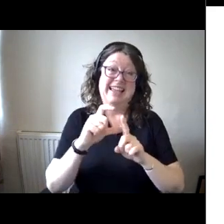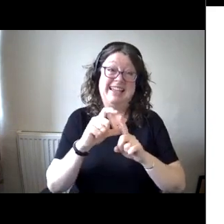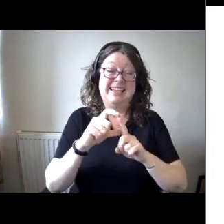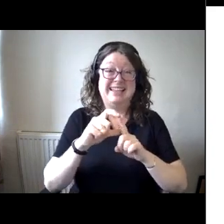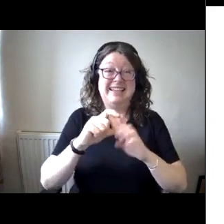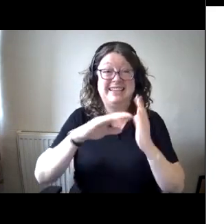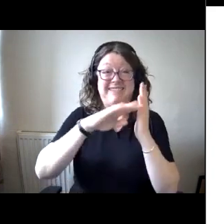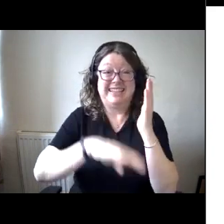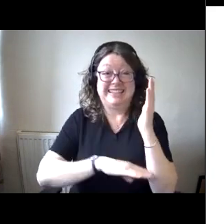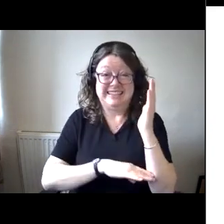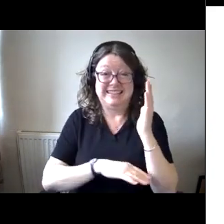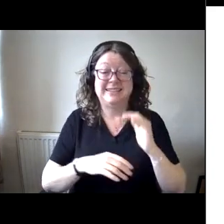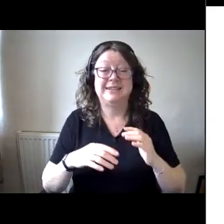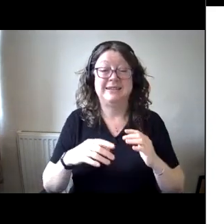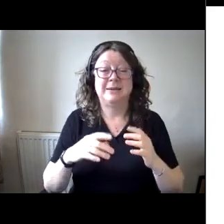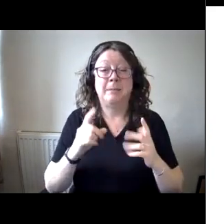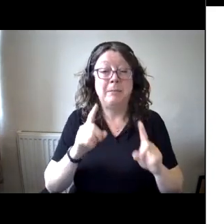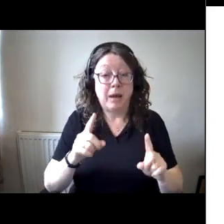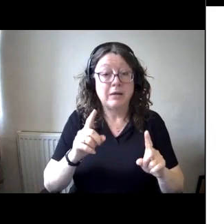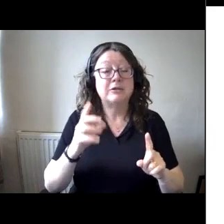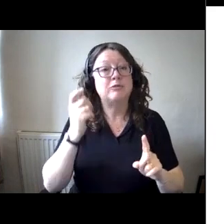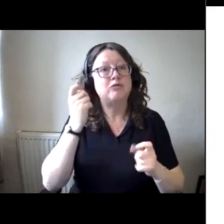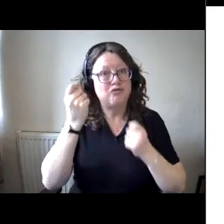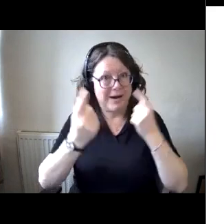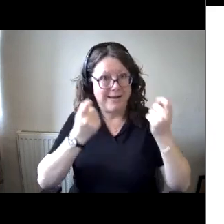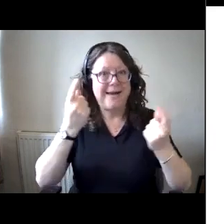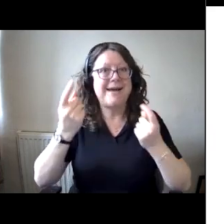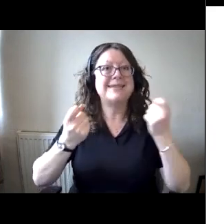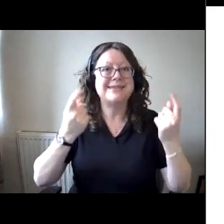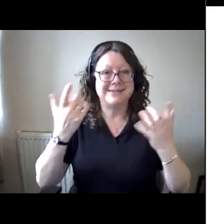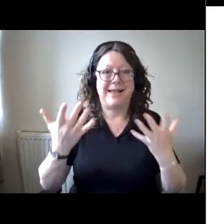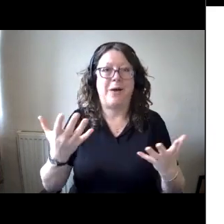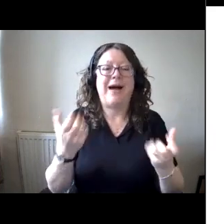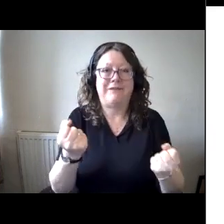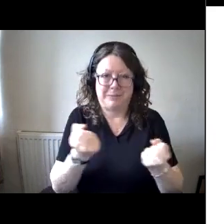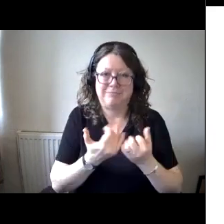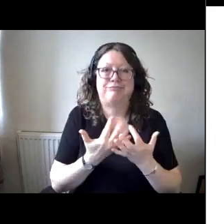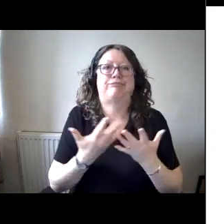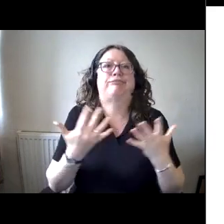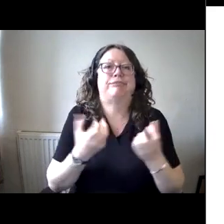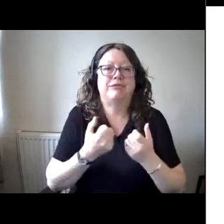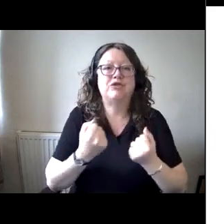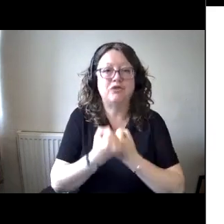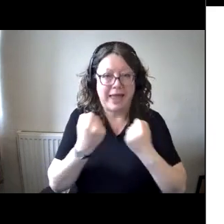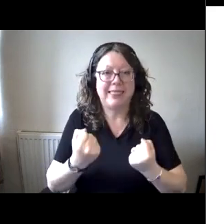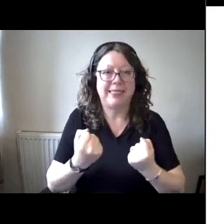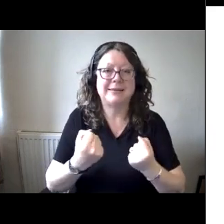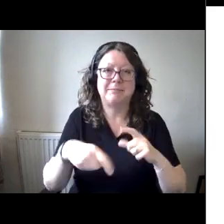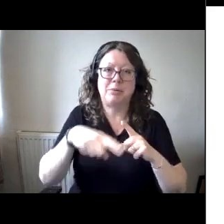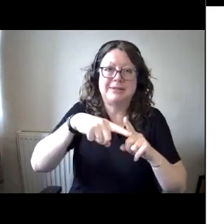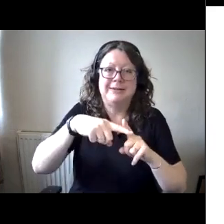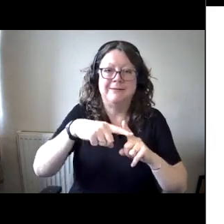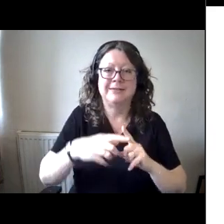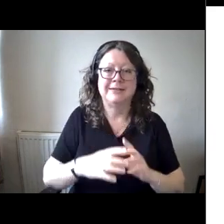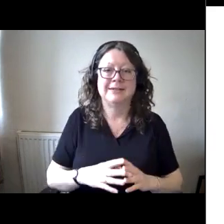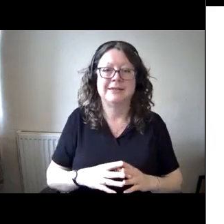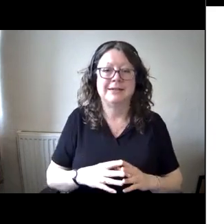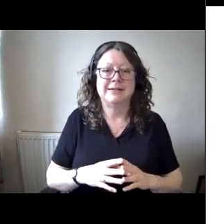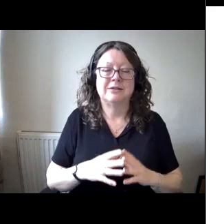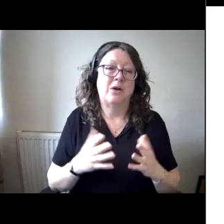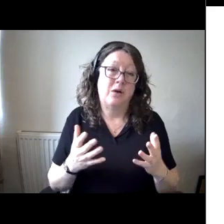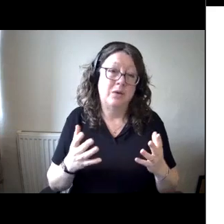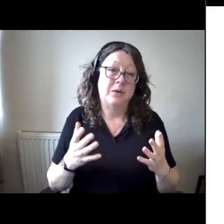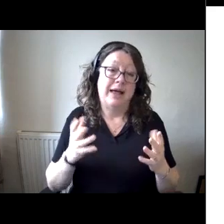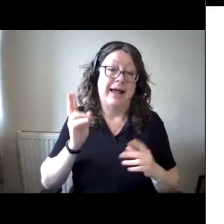there's lots more coming out about the strengths of ADHD, and we can think about it as